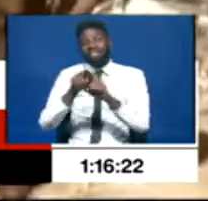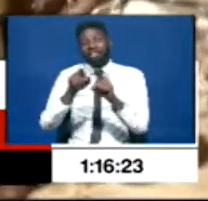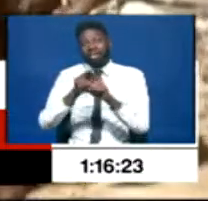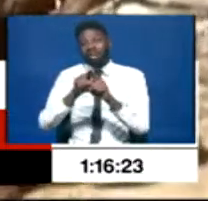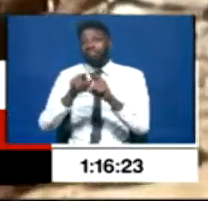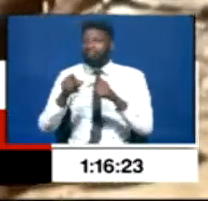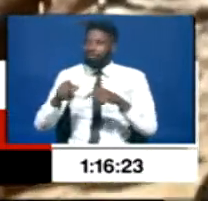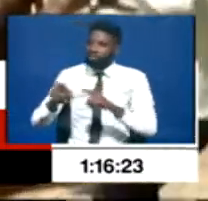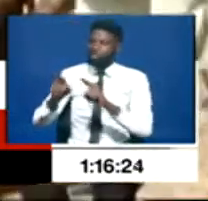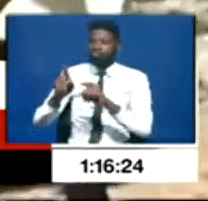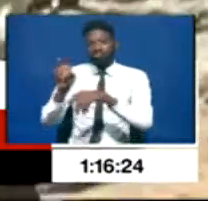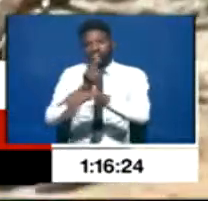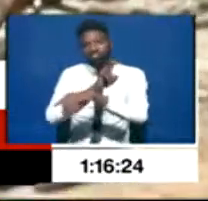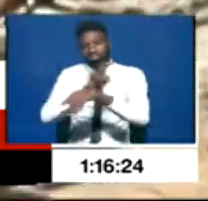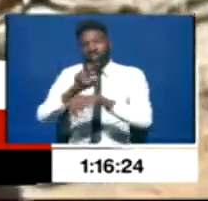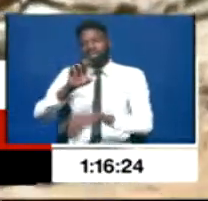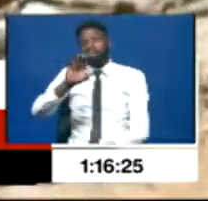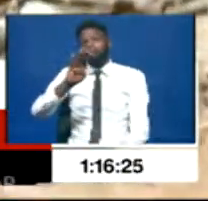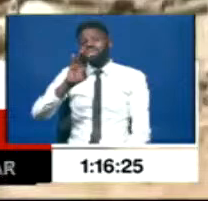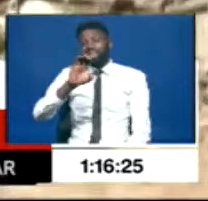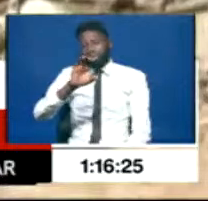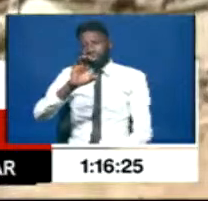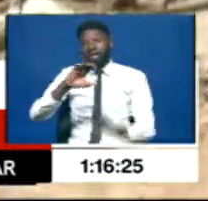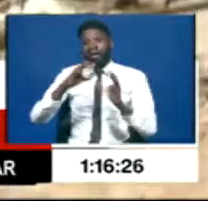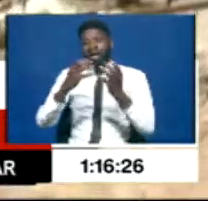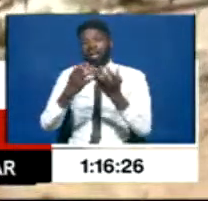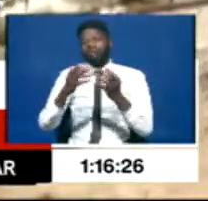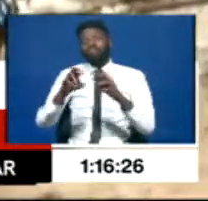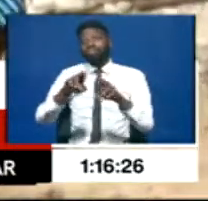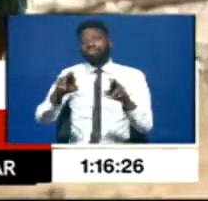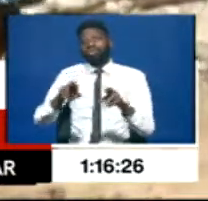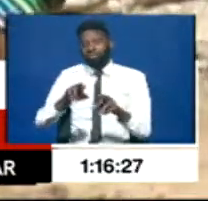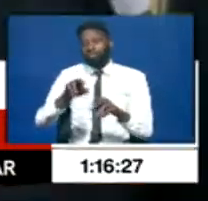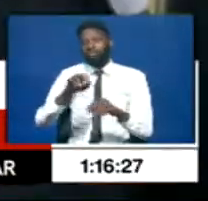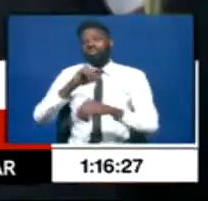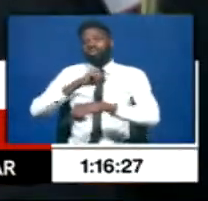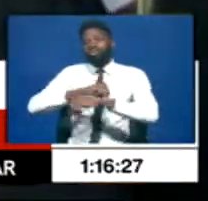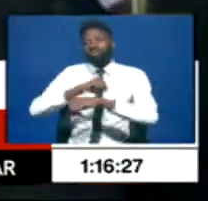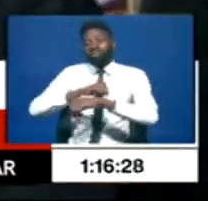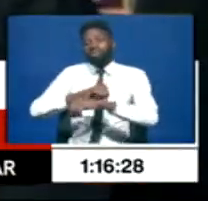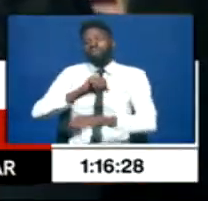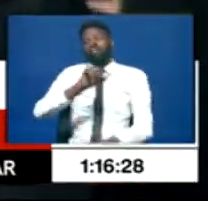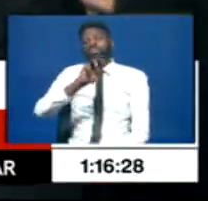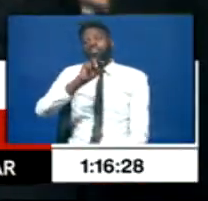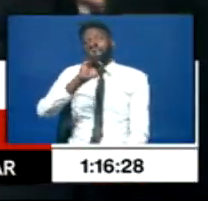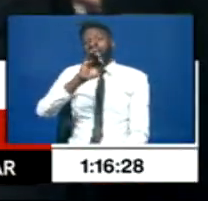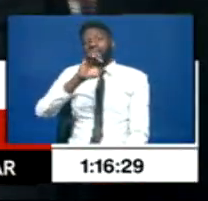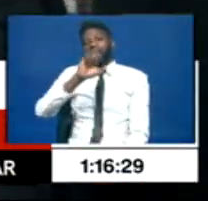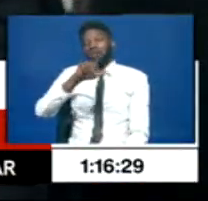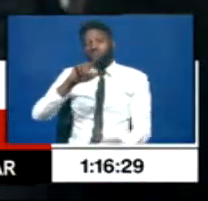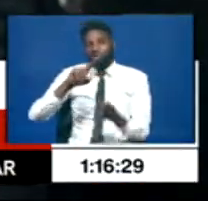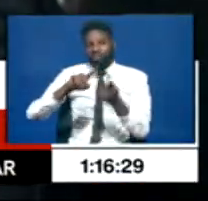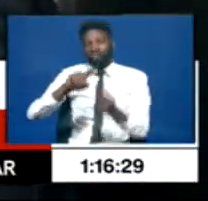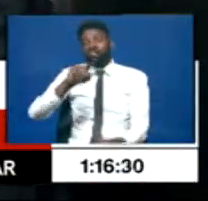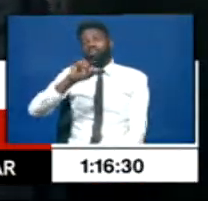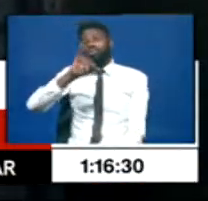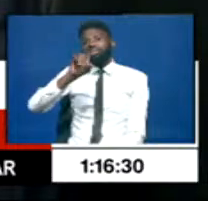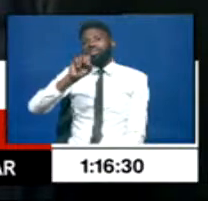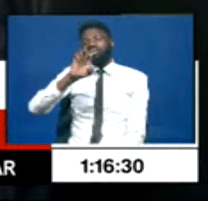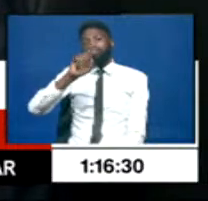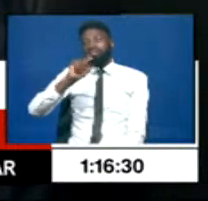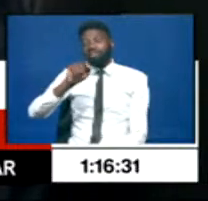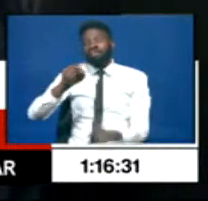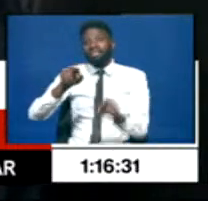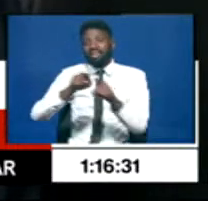at St. Michael Top Station Secondary, St. Joseph's Girls, St. Andrew's Baraton Secondary and St.